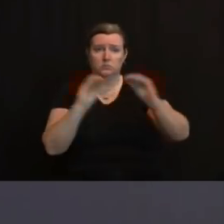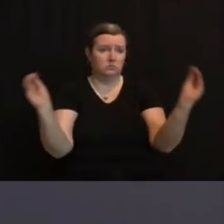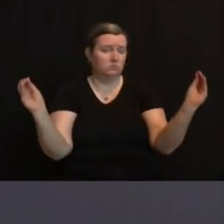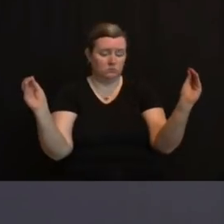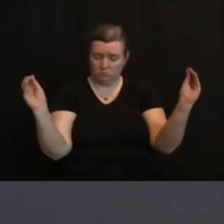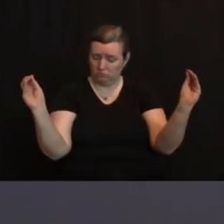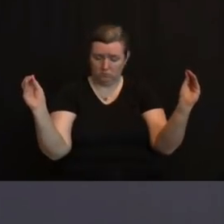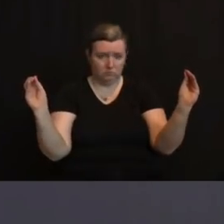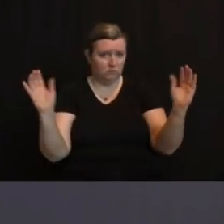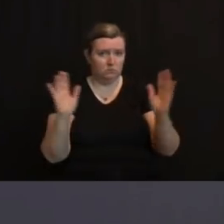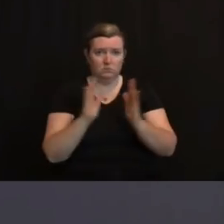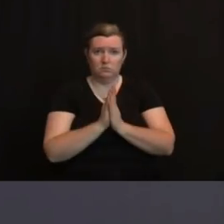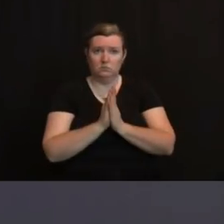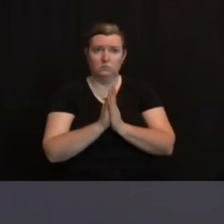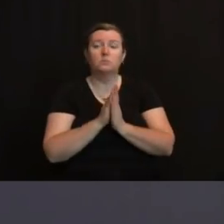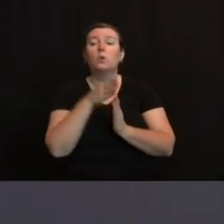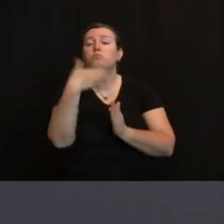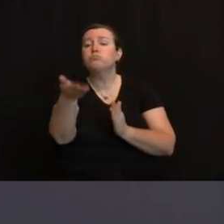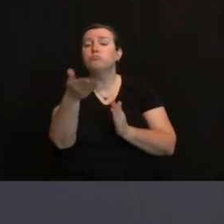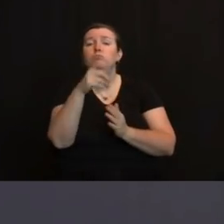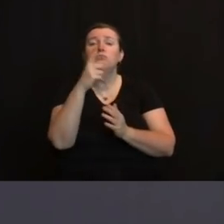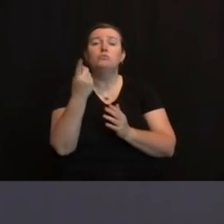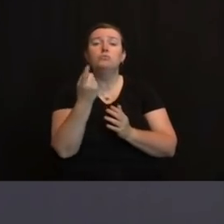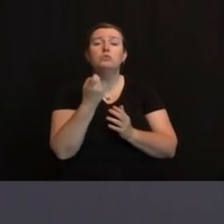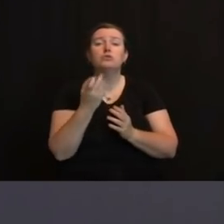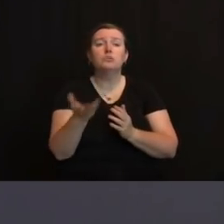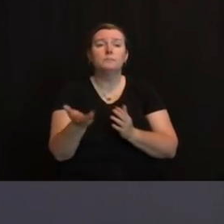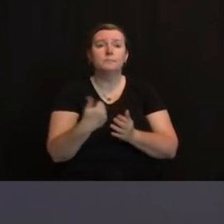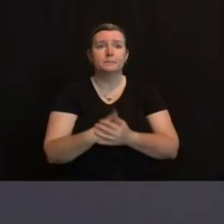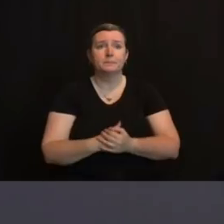you. Sir, how are you?